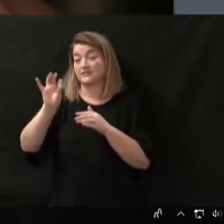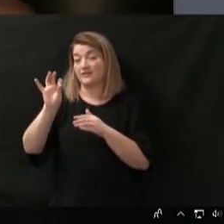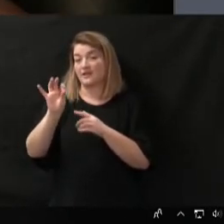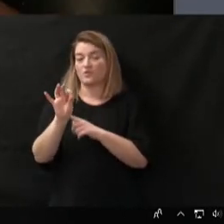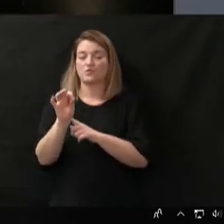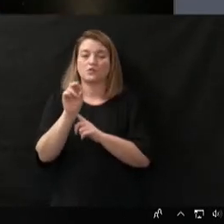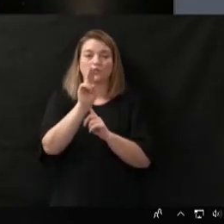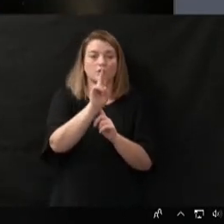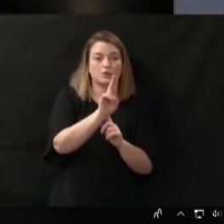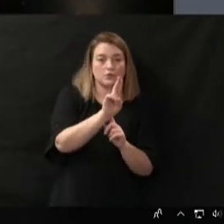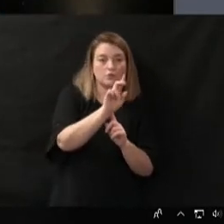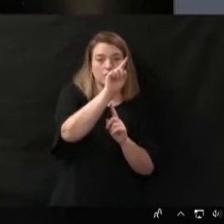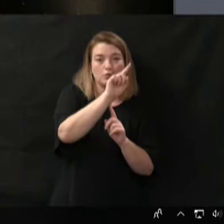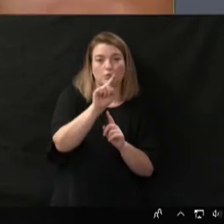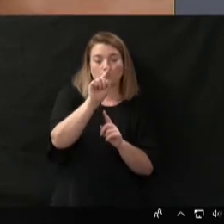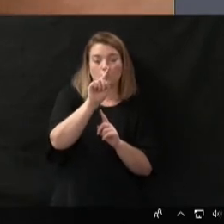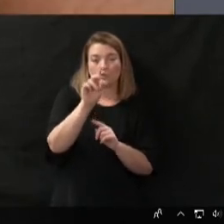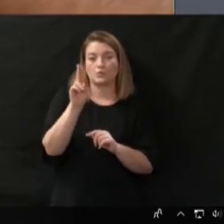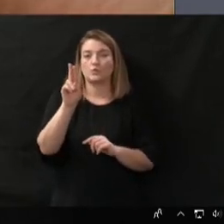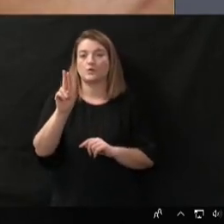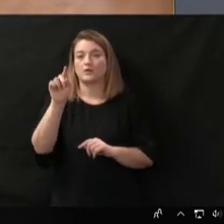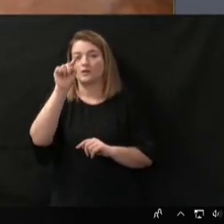And now we know the other sound,